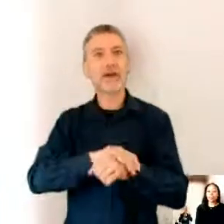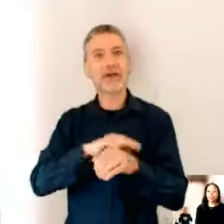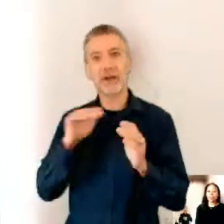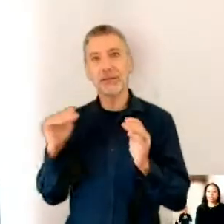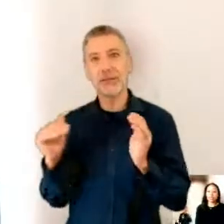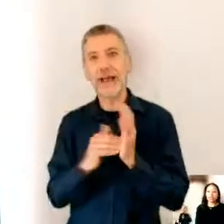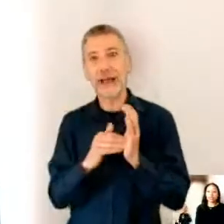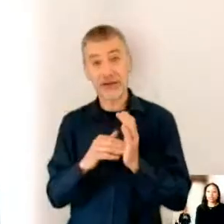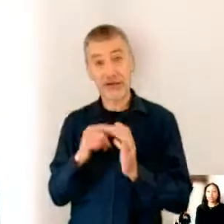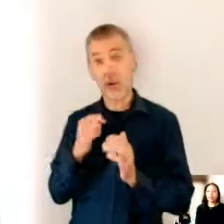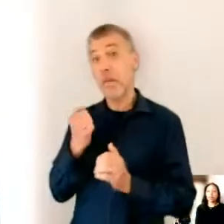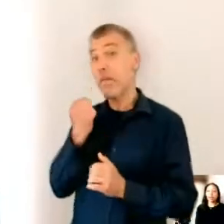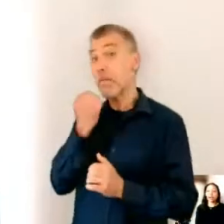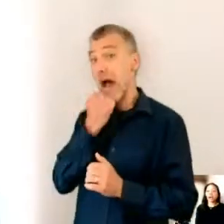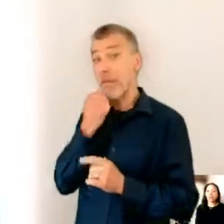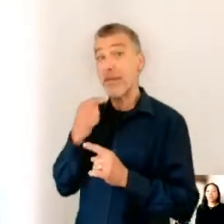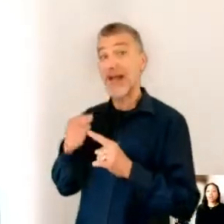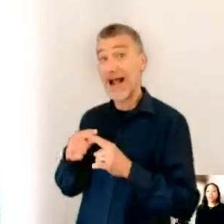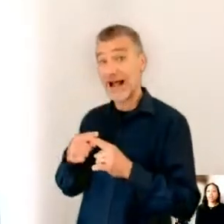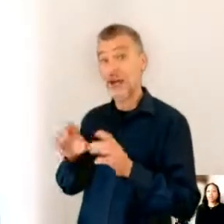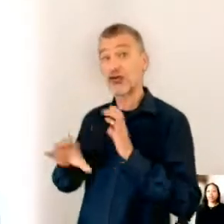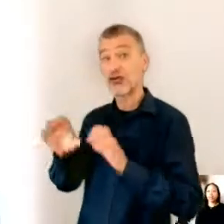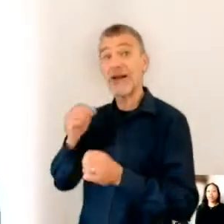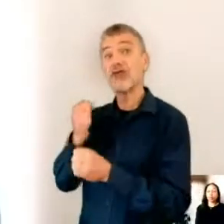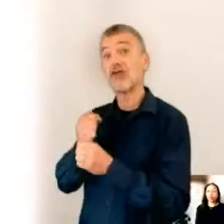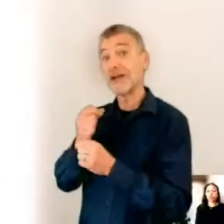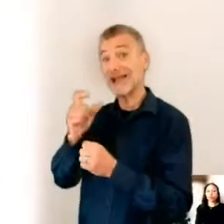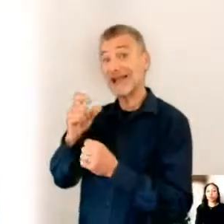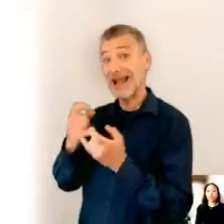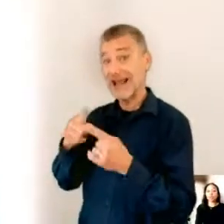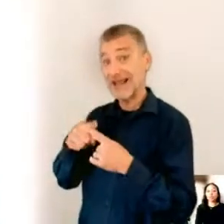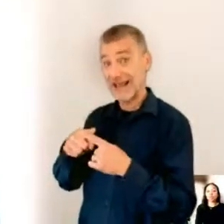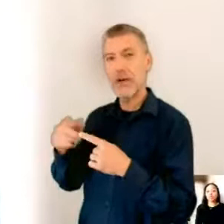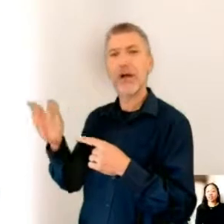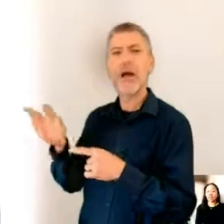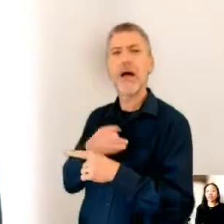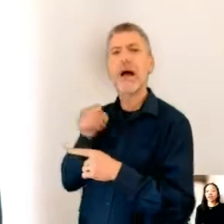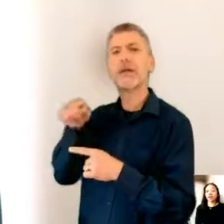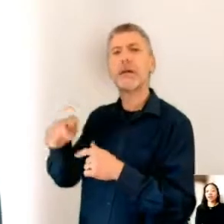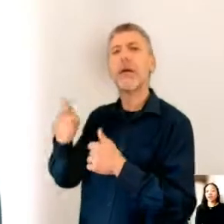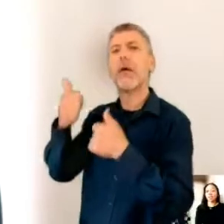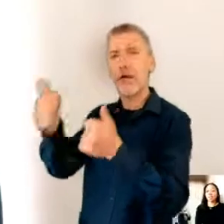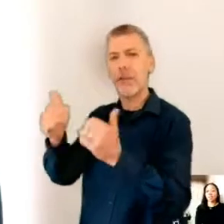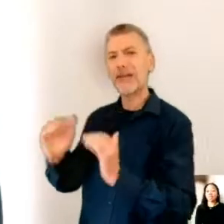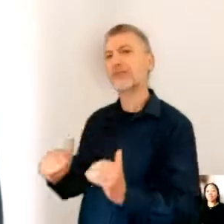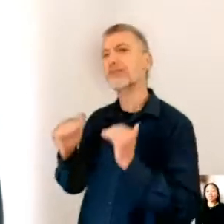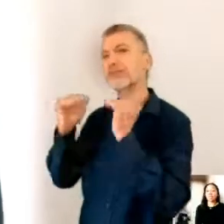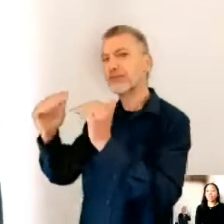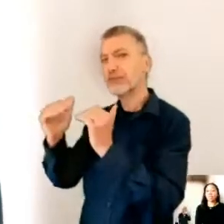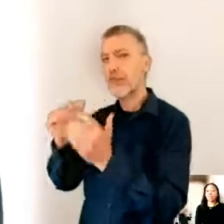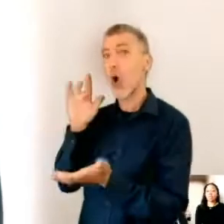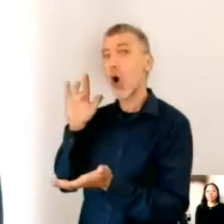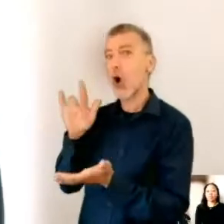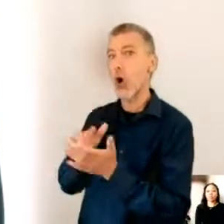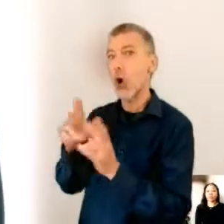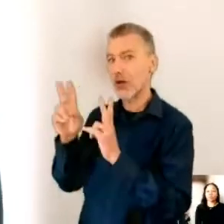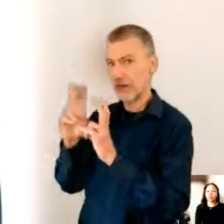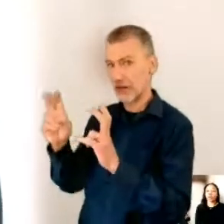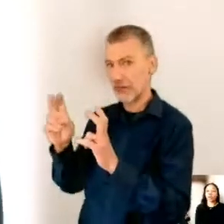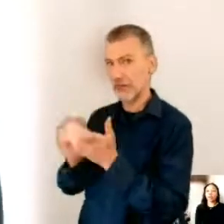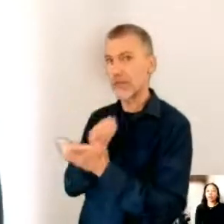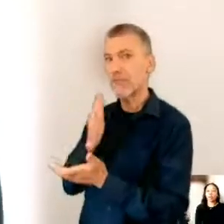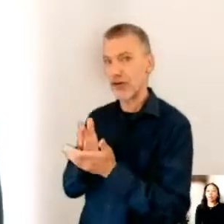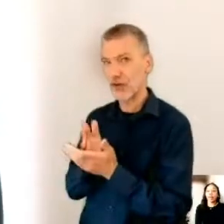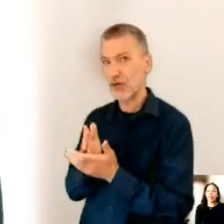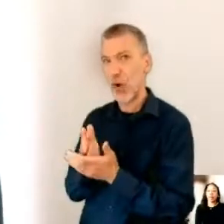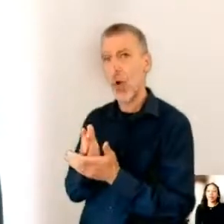in maths, English and science, and I think they're kind of your core subjects that you really need to make sure you kind of got under your